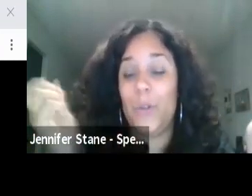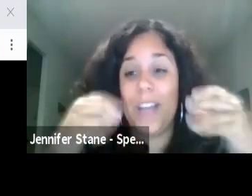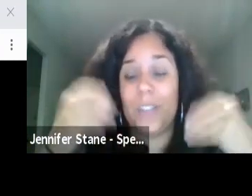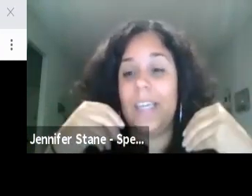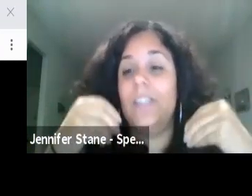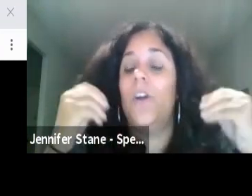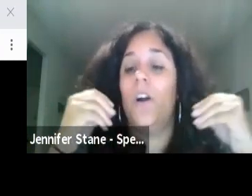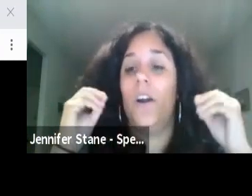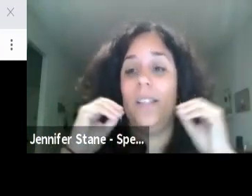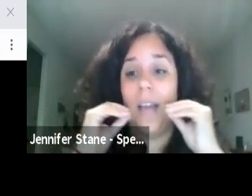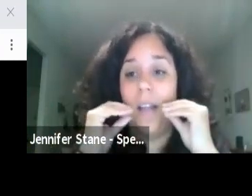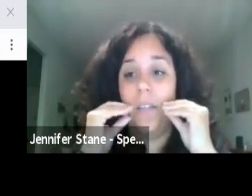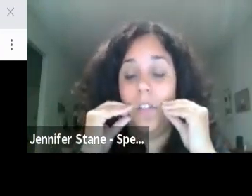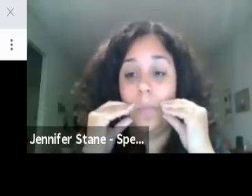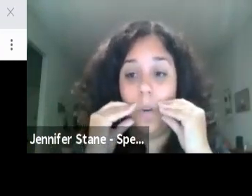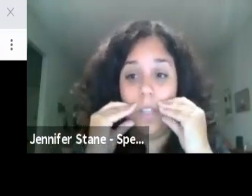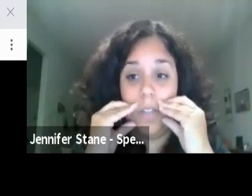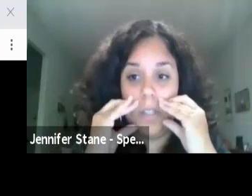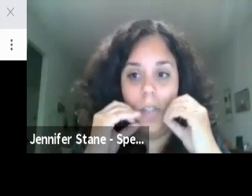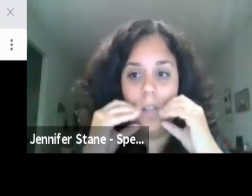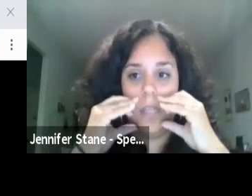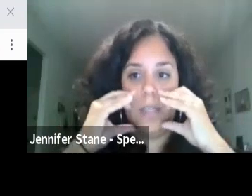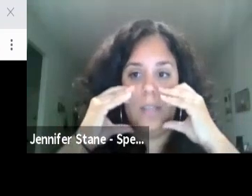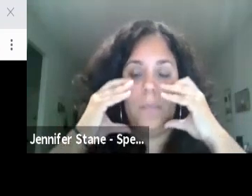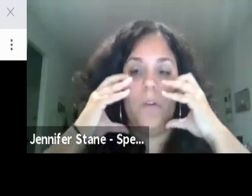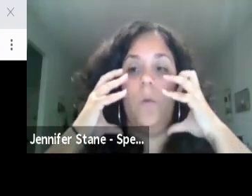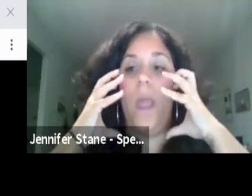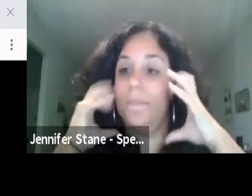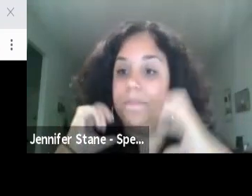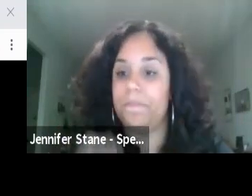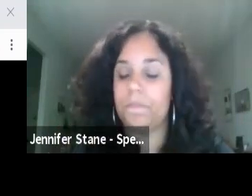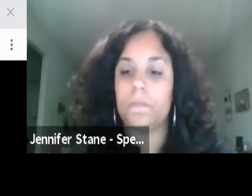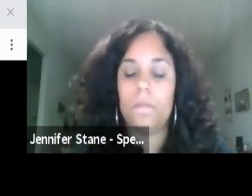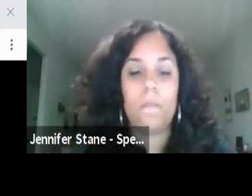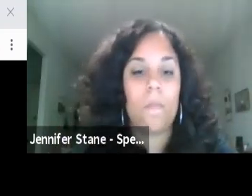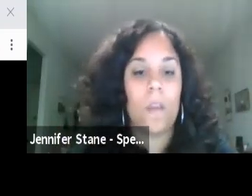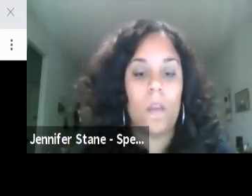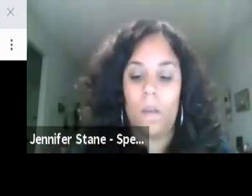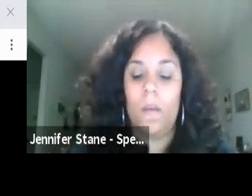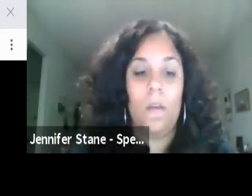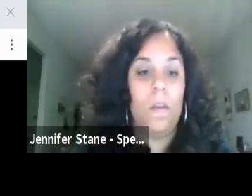that the tooth actually gets longer, it's that the supporting structures tend to separate away.